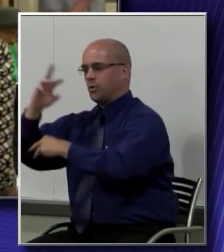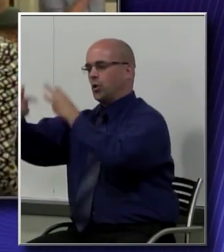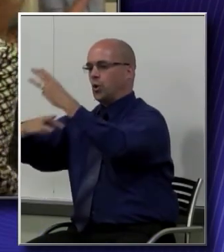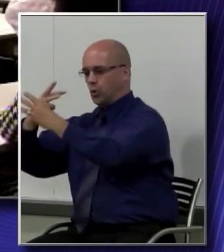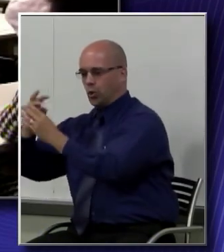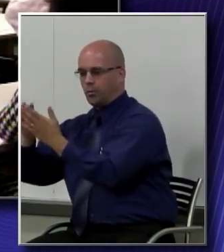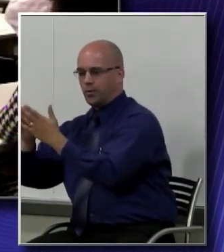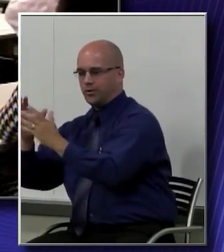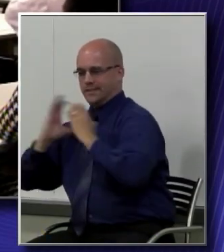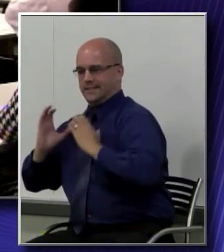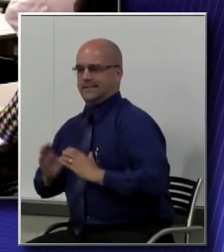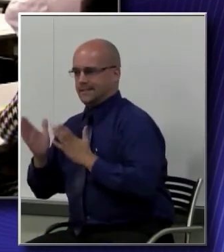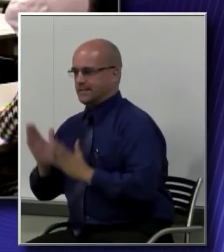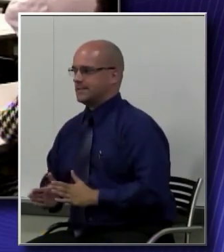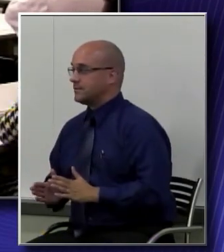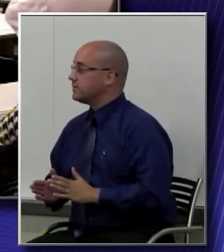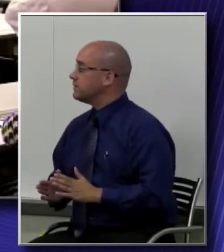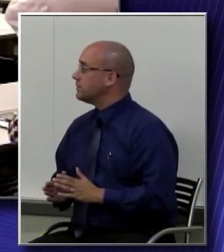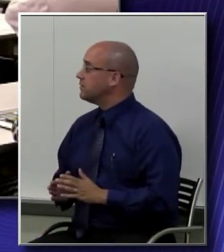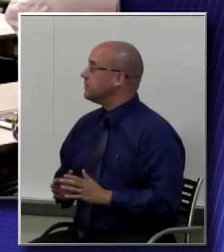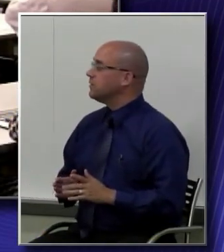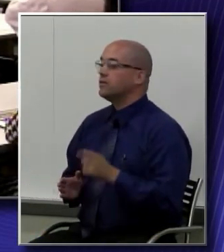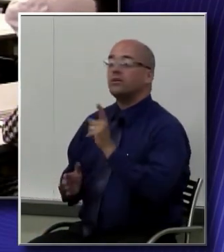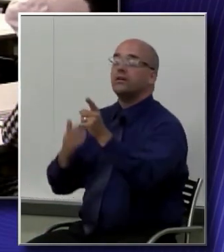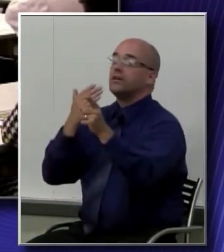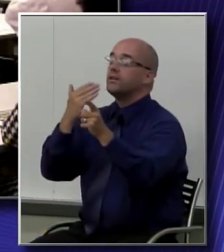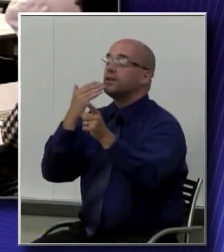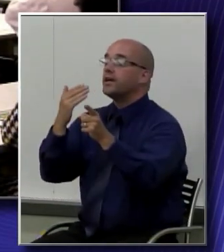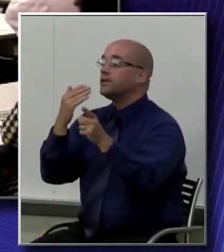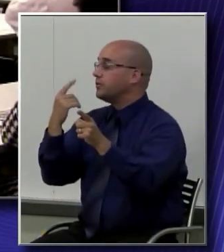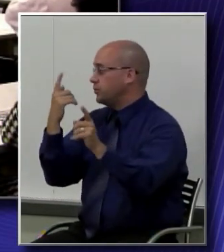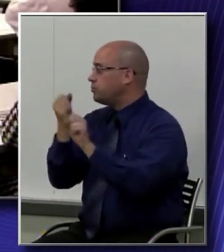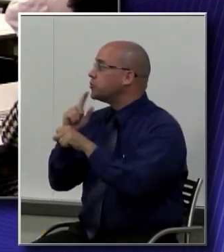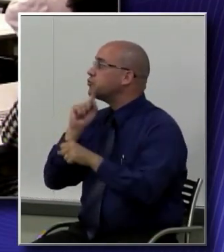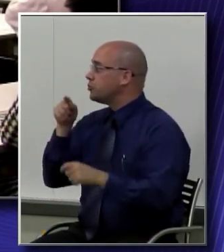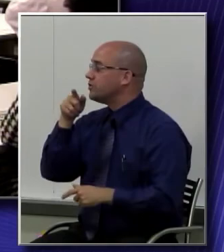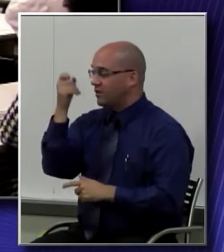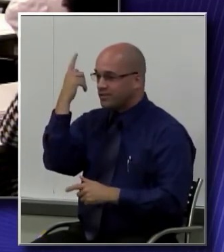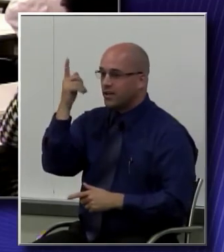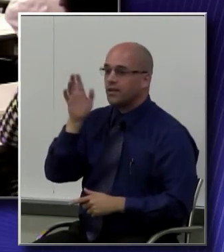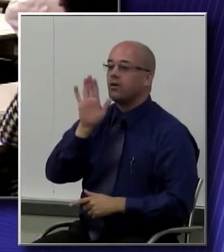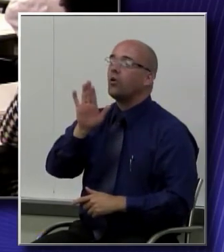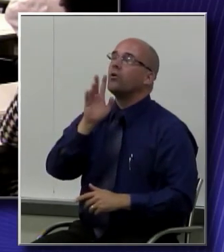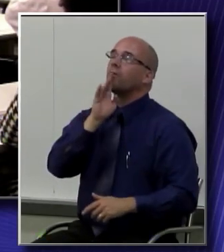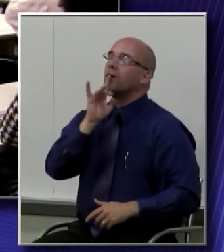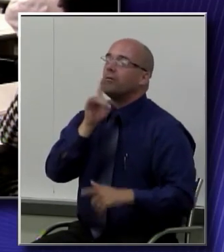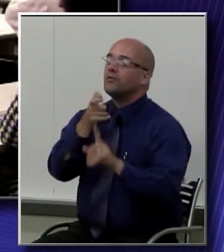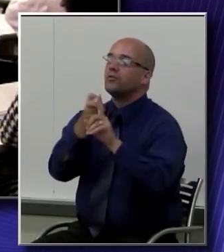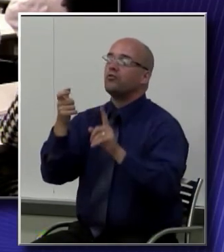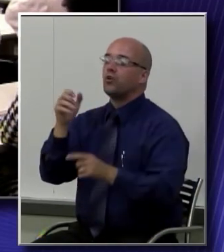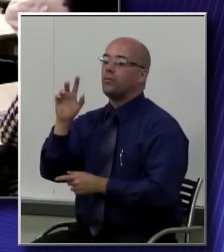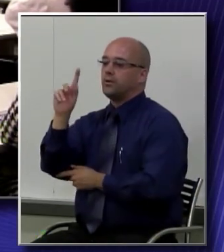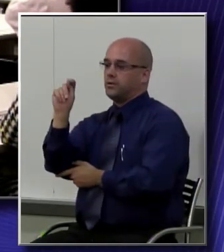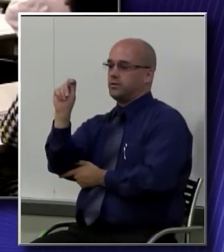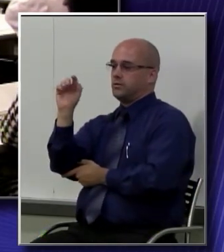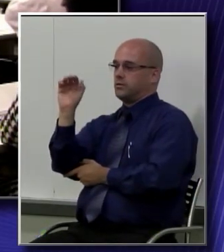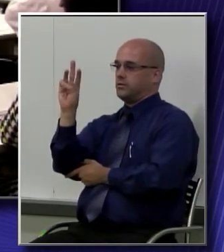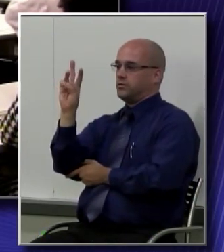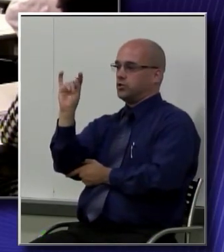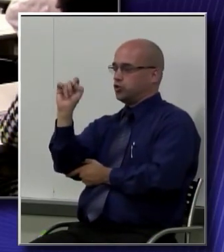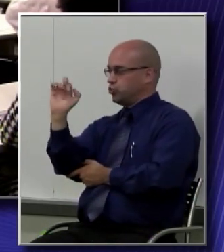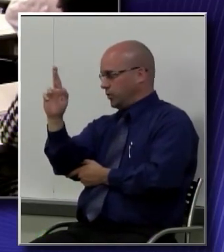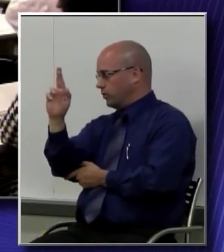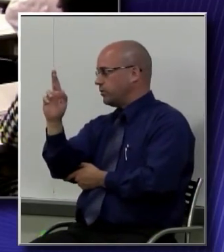Thanks, Carol. And these, Carol, for clarification for everyone, these were comments from social media, from Twitter.